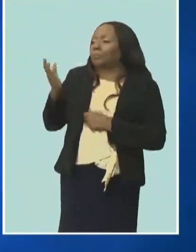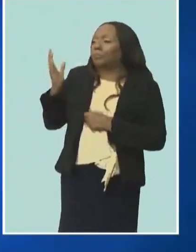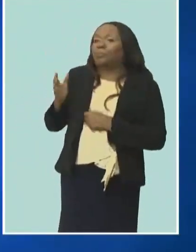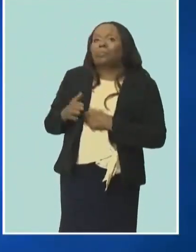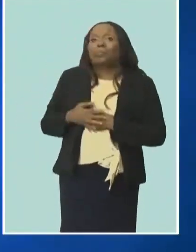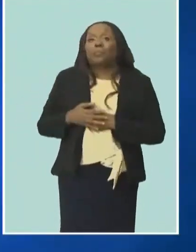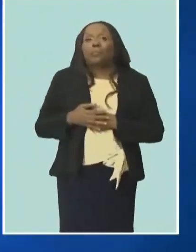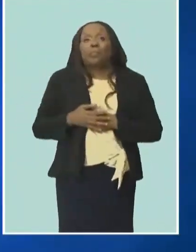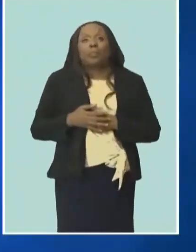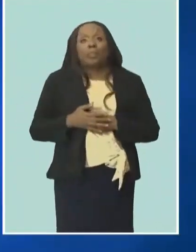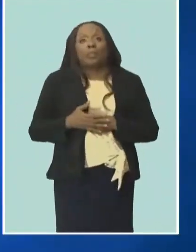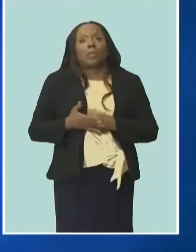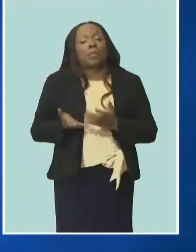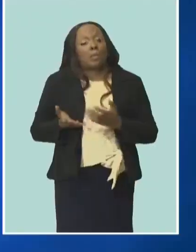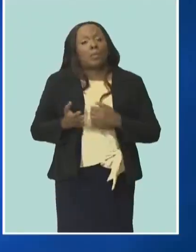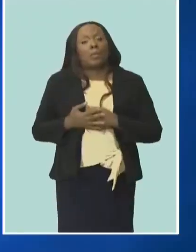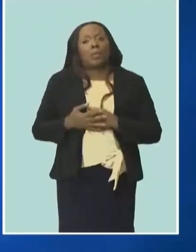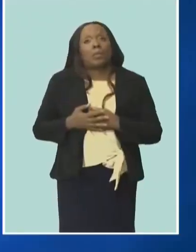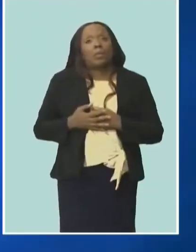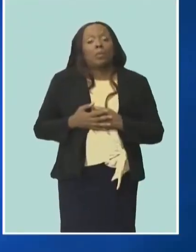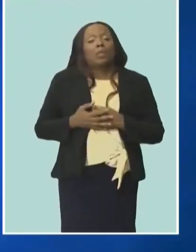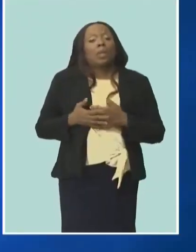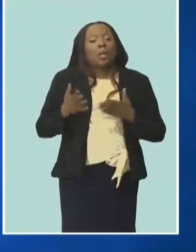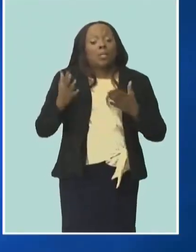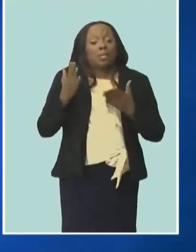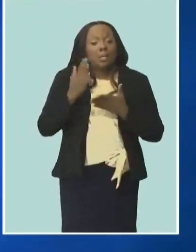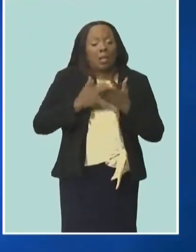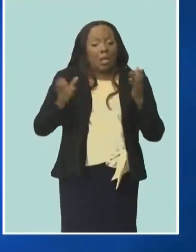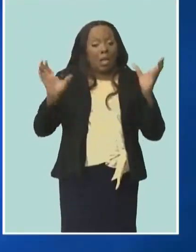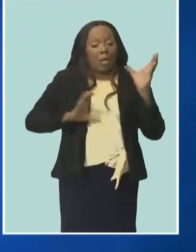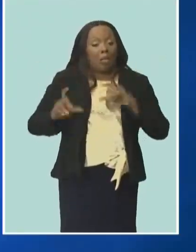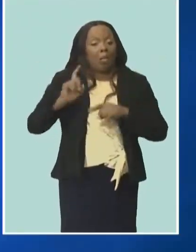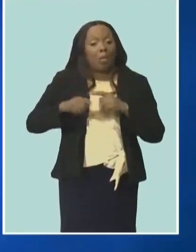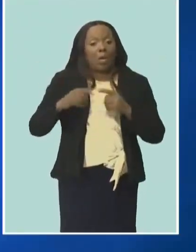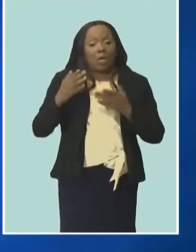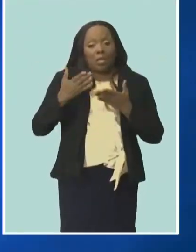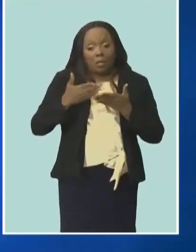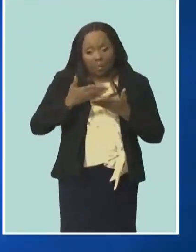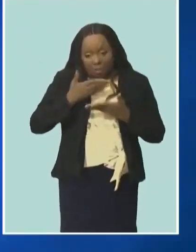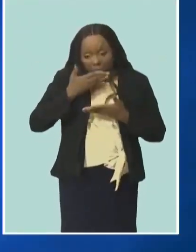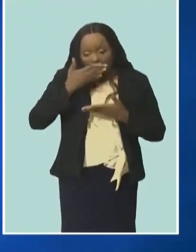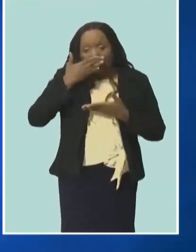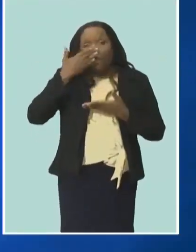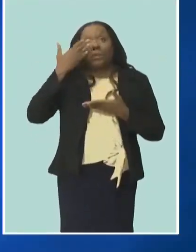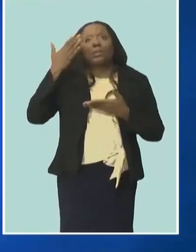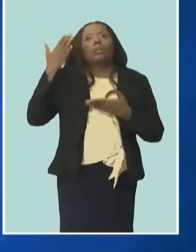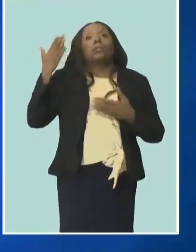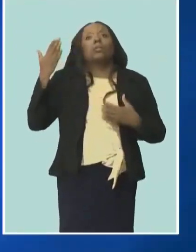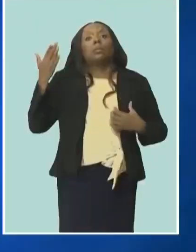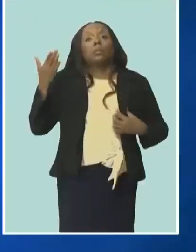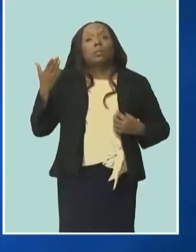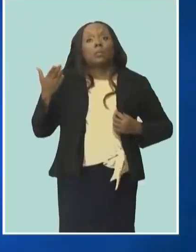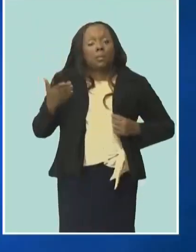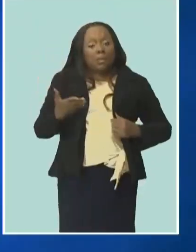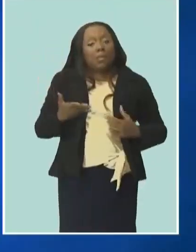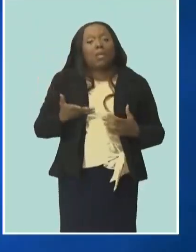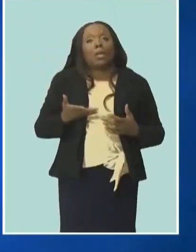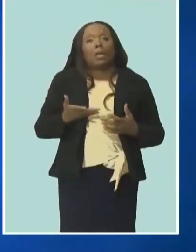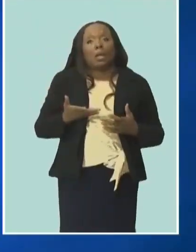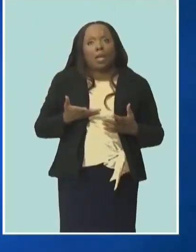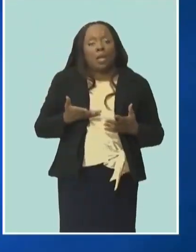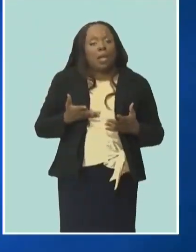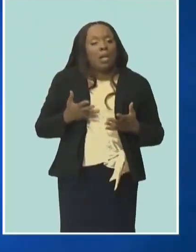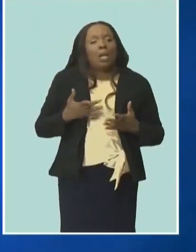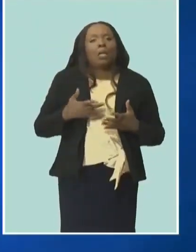forever chemicals, which once inhaled or is used, they never break down, they never go anywhere. It's very hard to get rid of